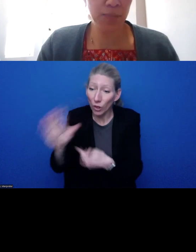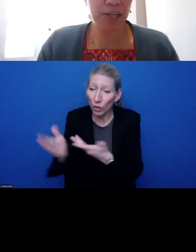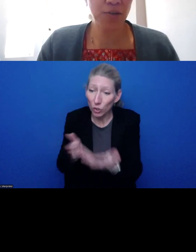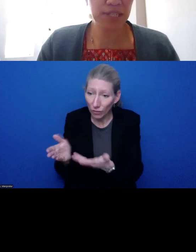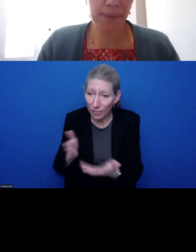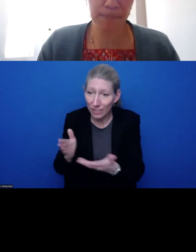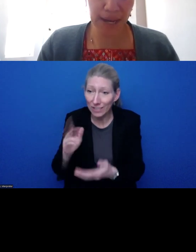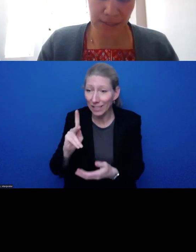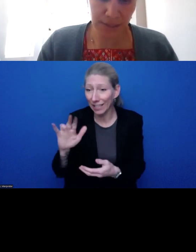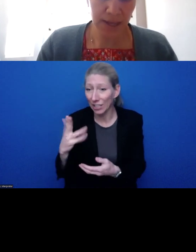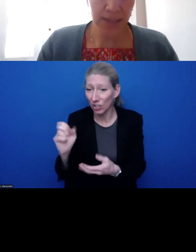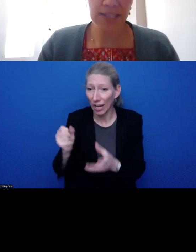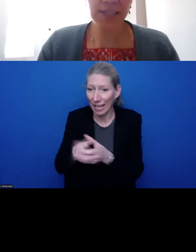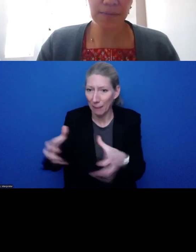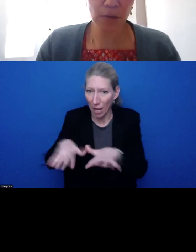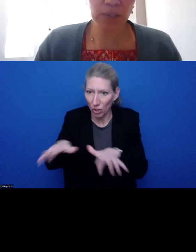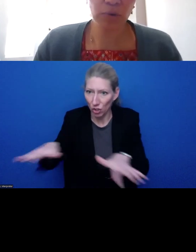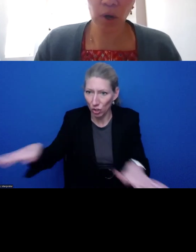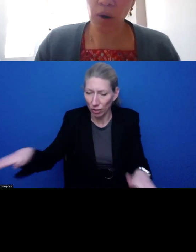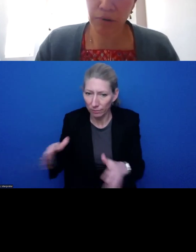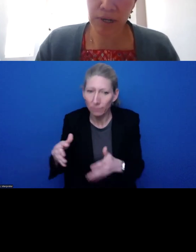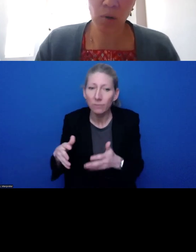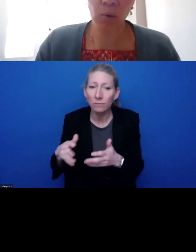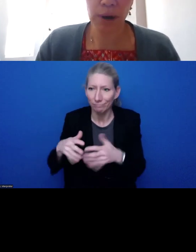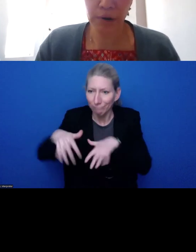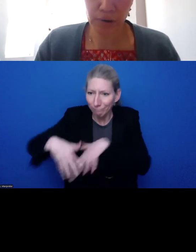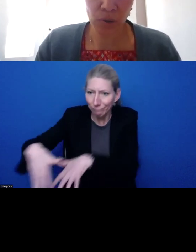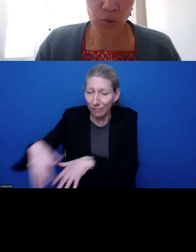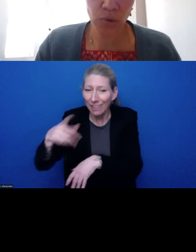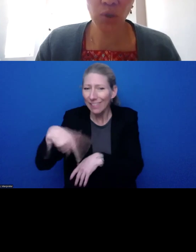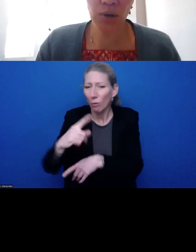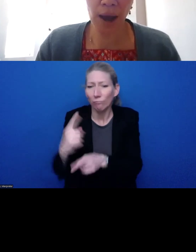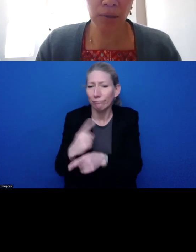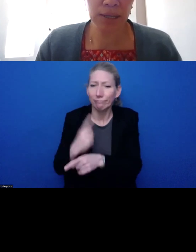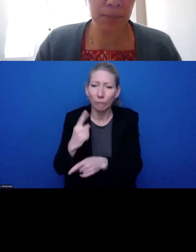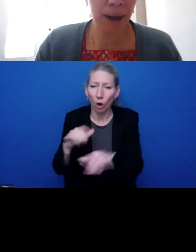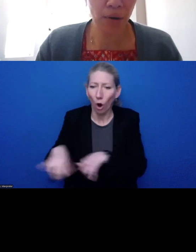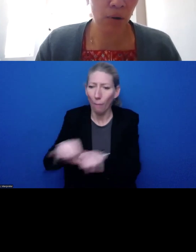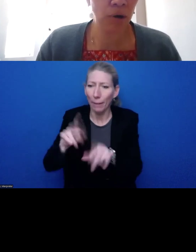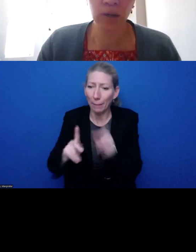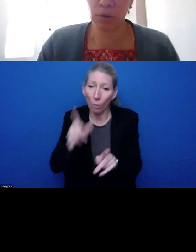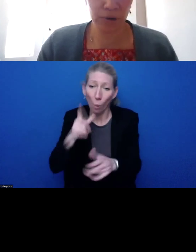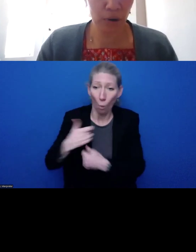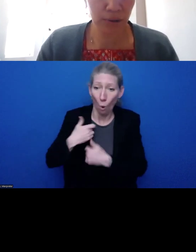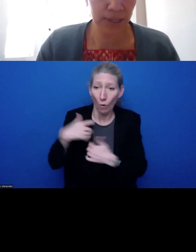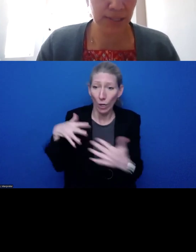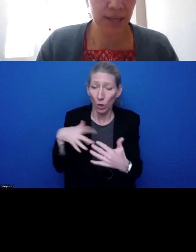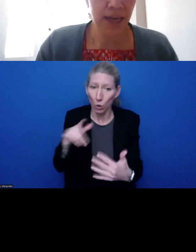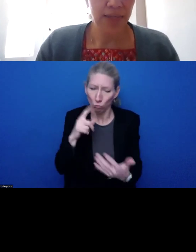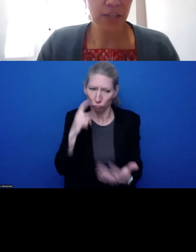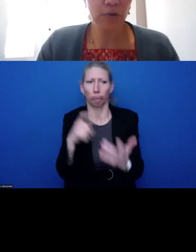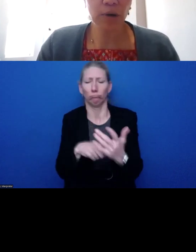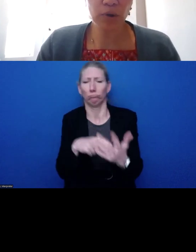K'iche' expansionist campaigns. These individuals were commoners or warriors who stood out in battle or in other